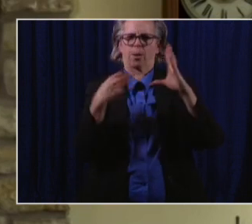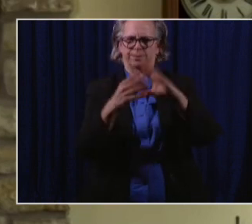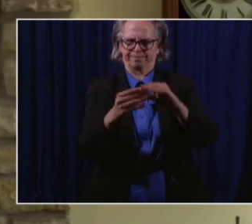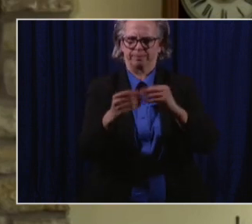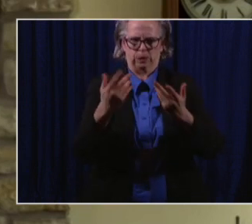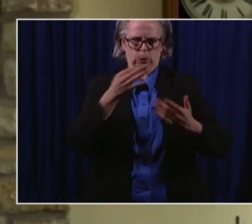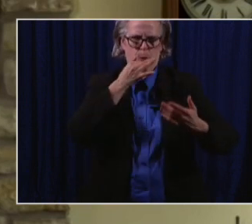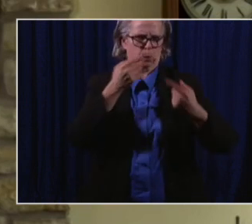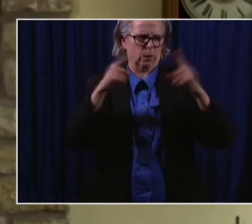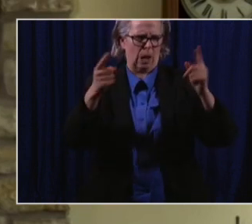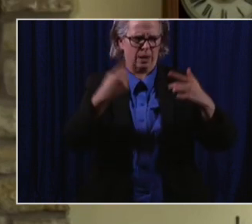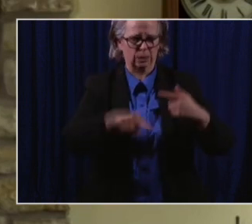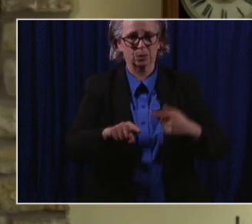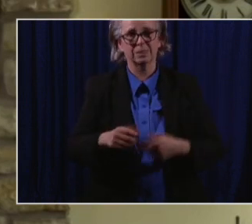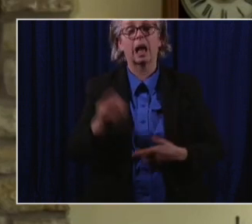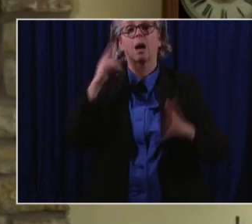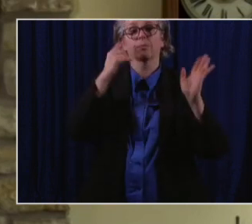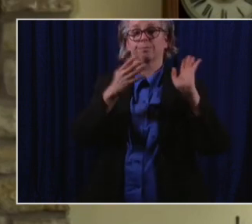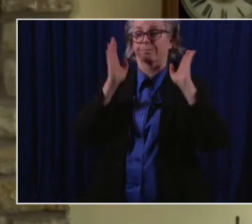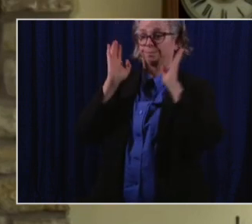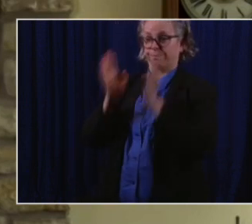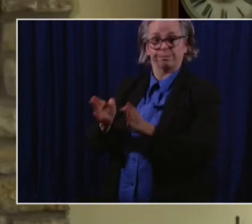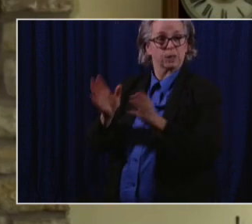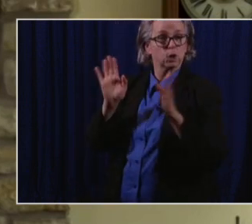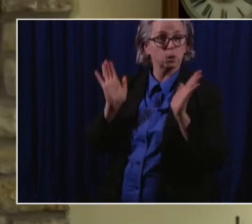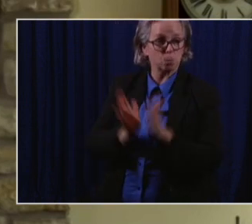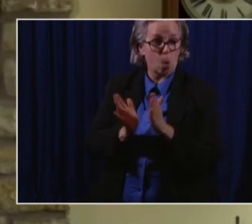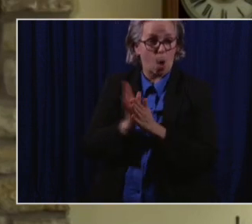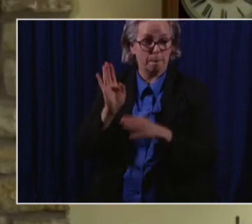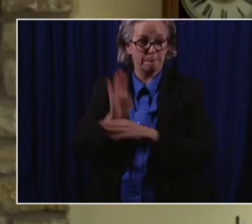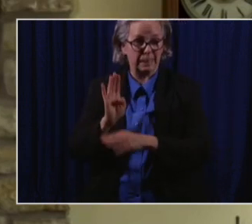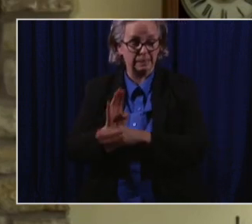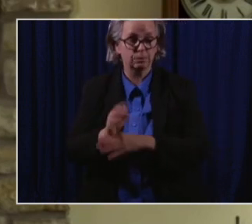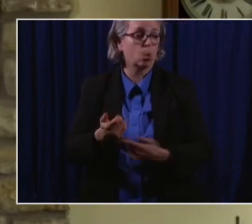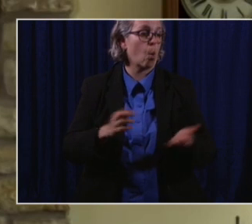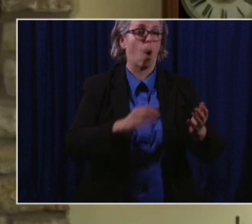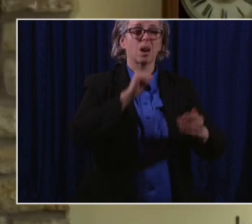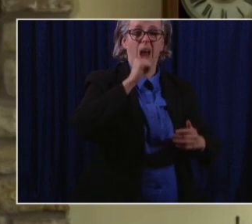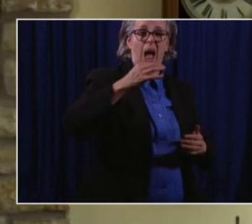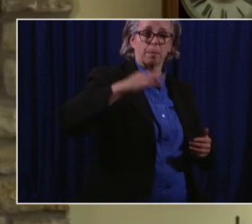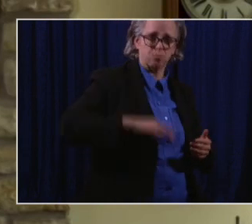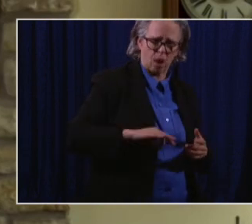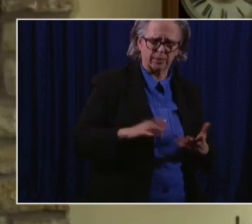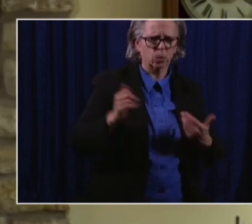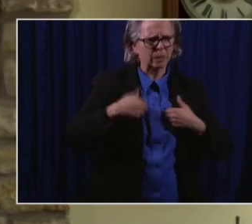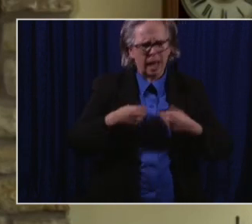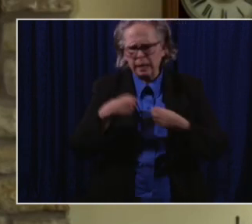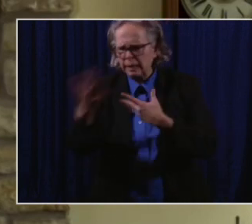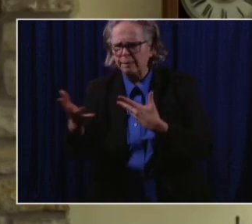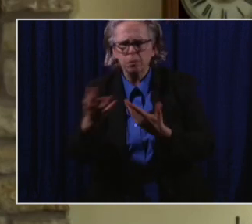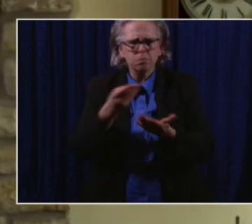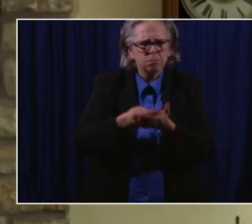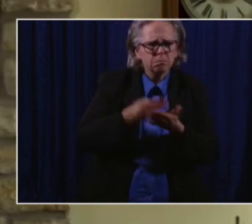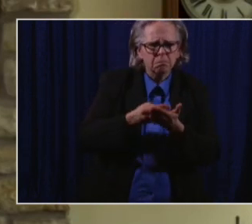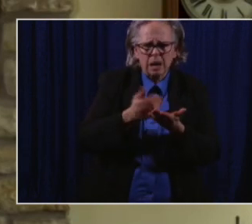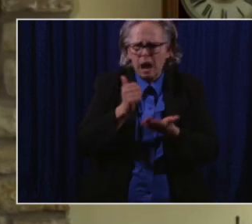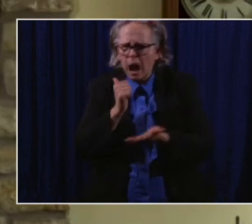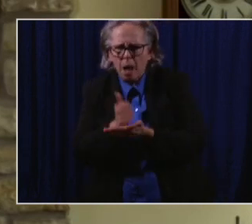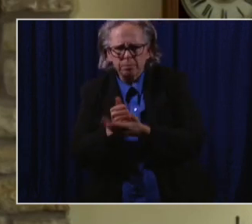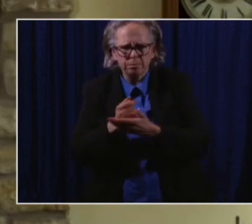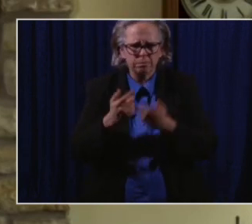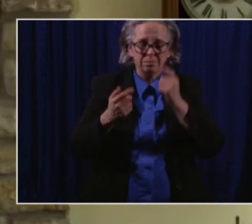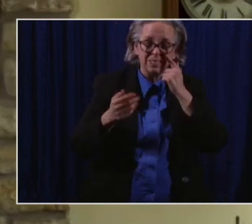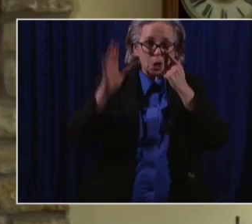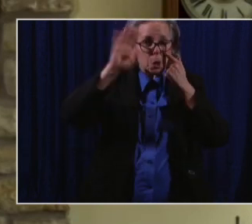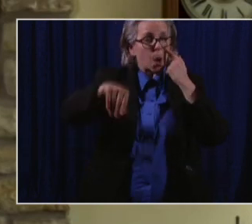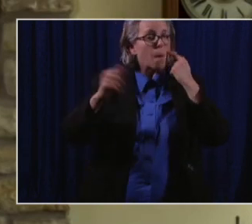small businesses and to our nonprofits. Again, many of them are teetering right on the edge, and we